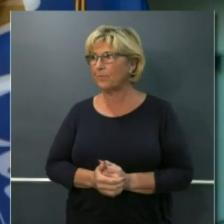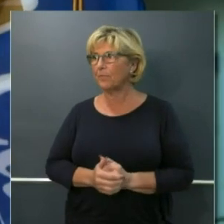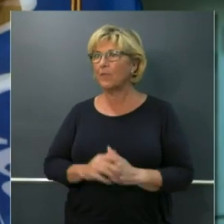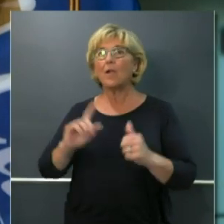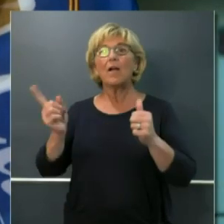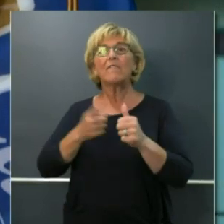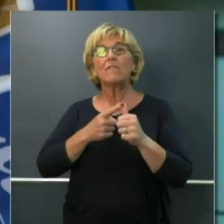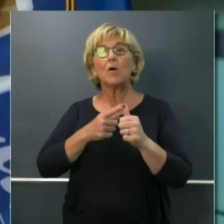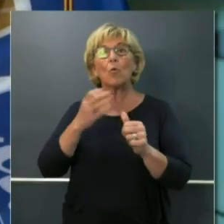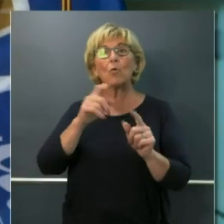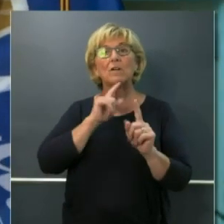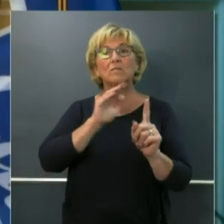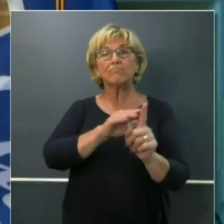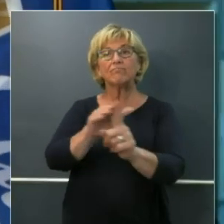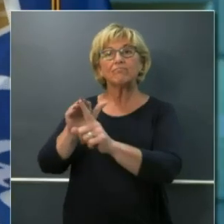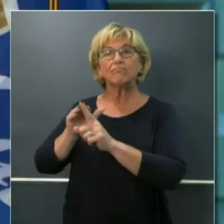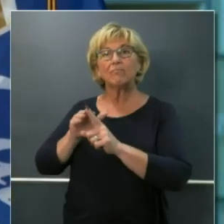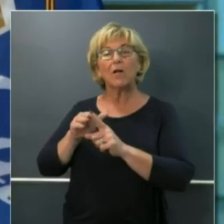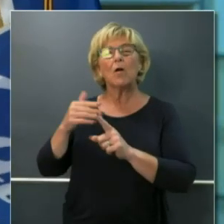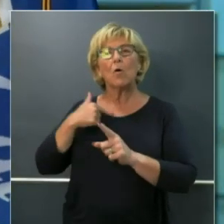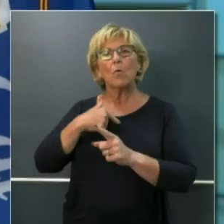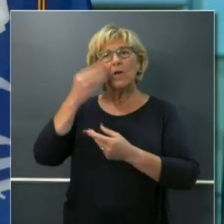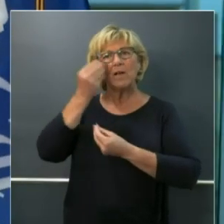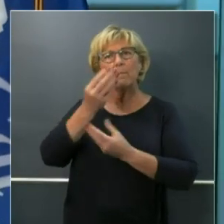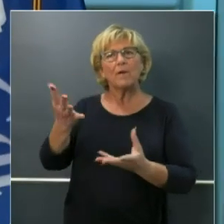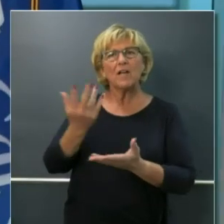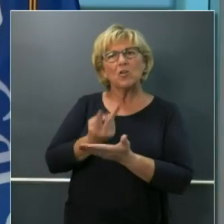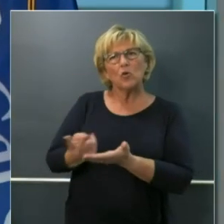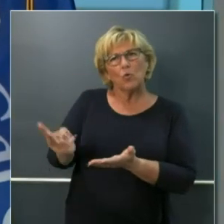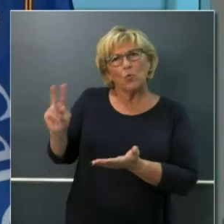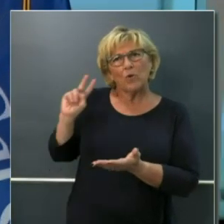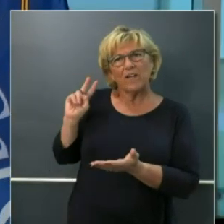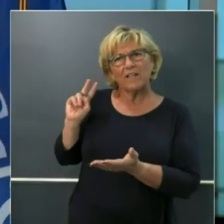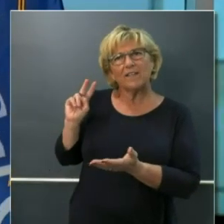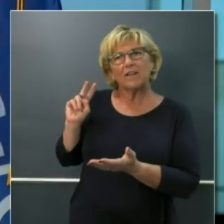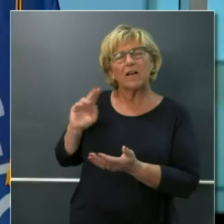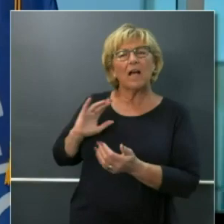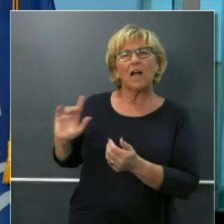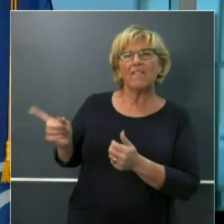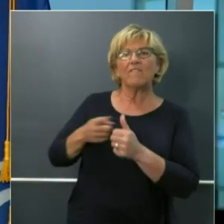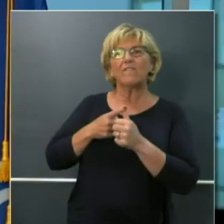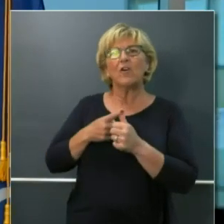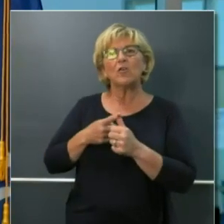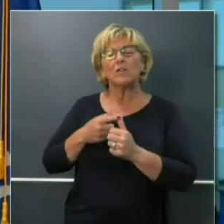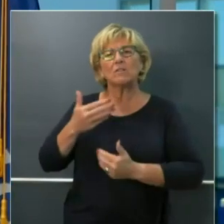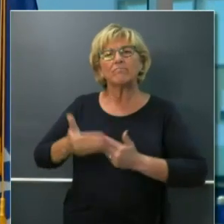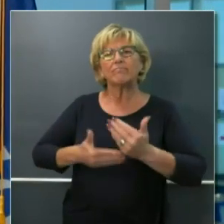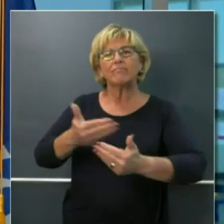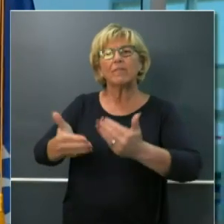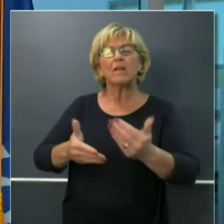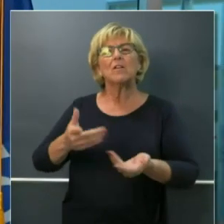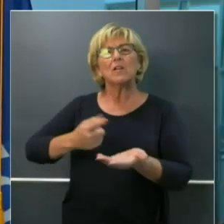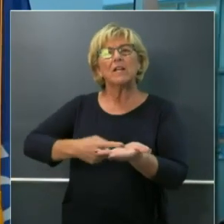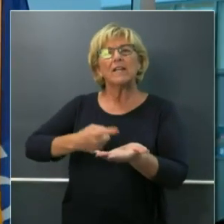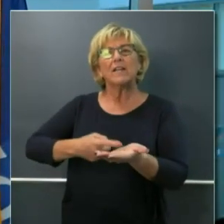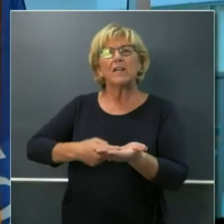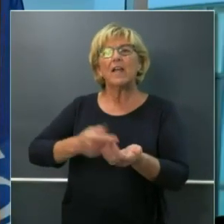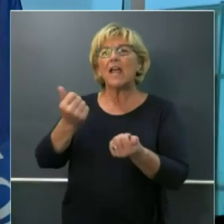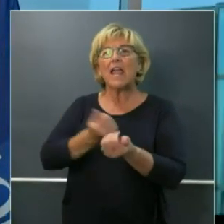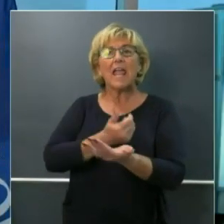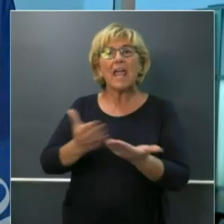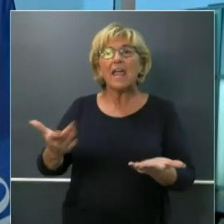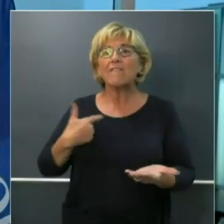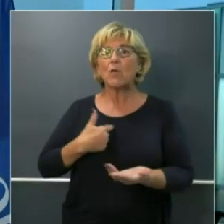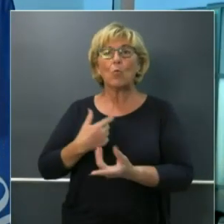with a reminder of what we shared with you 2 weeks ago when we came and shared with you our original roadmap, and that was to discuss with you that everything